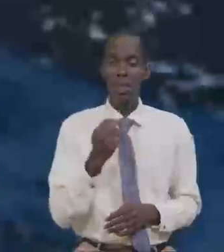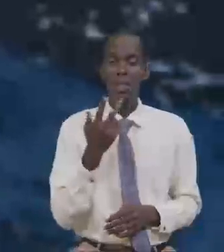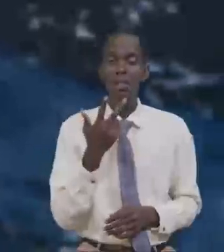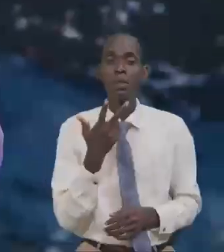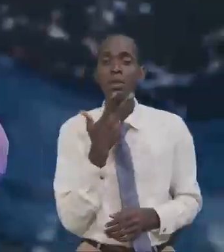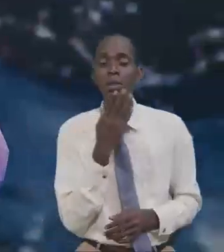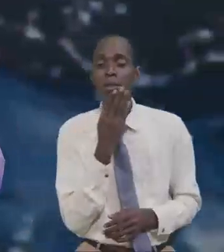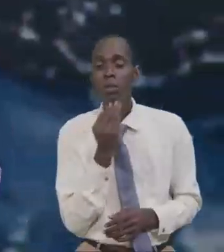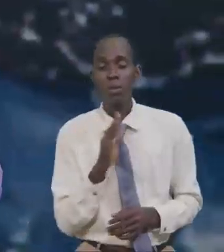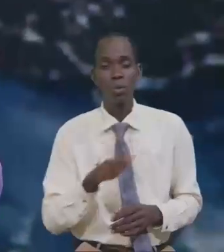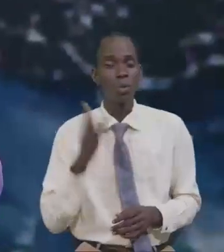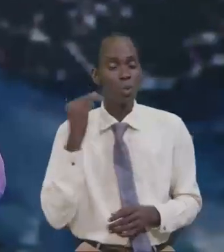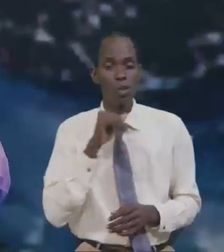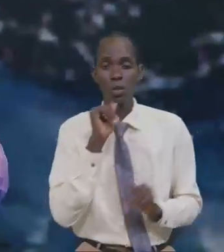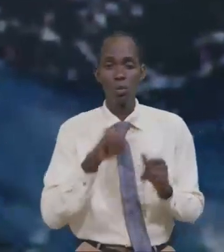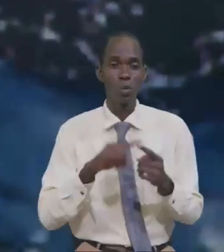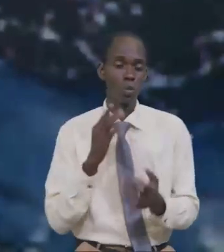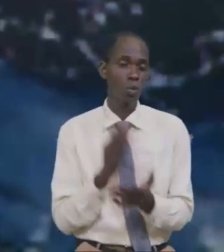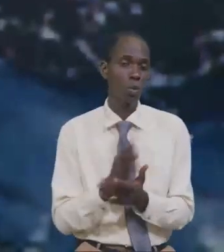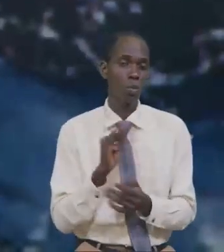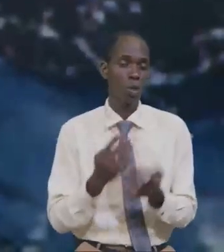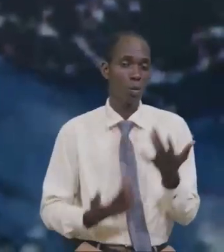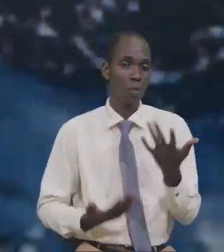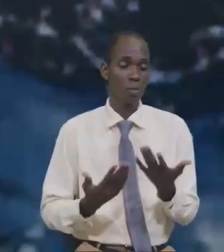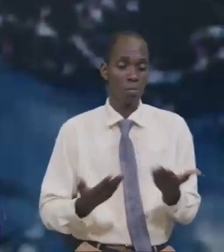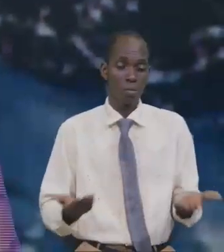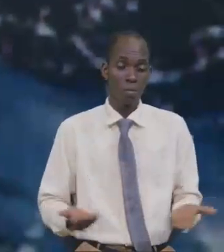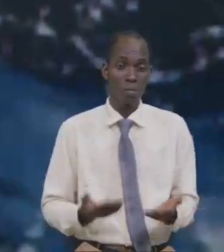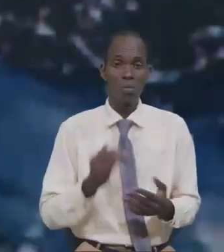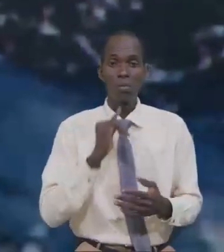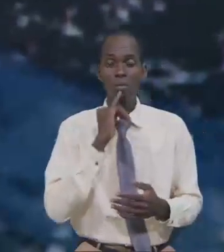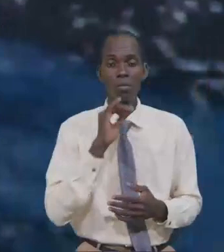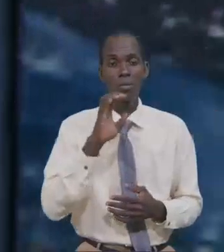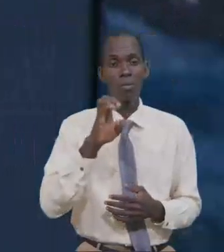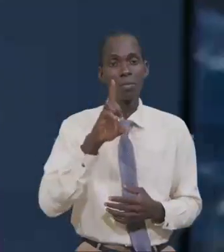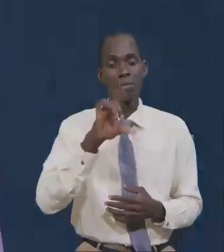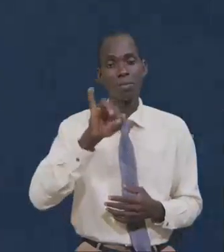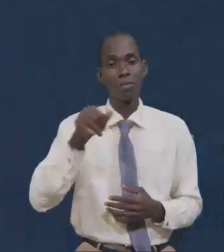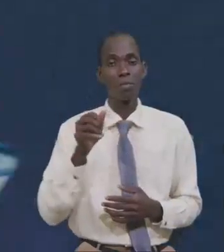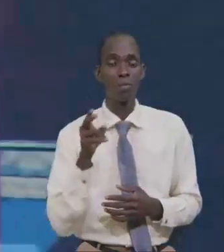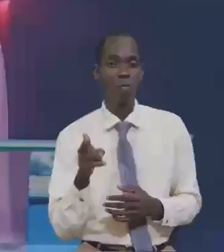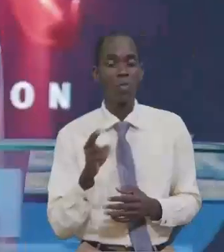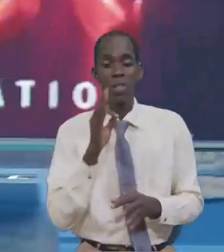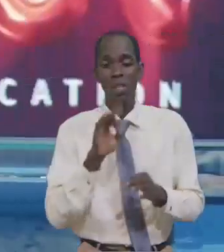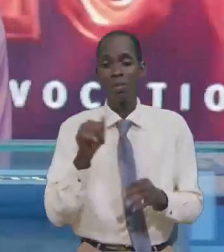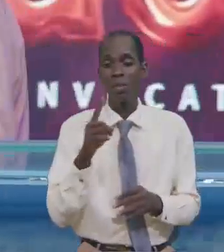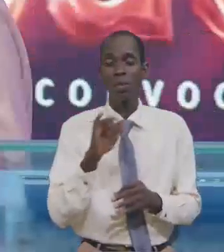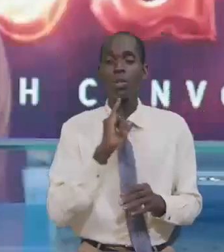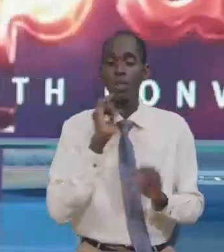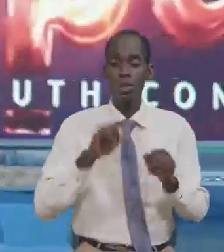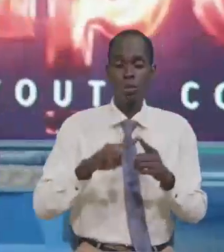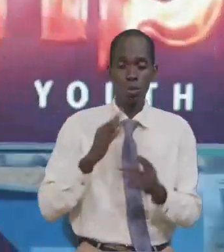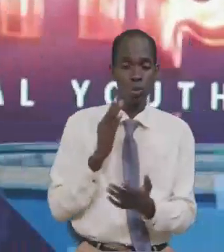Elijah, Ahab and Jezebel combined together could have stopped Elijah. But that